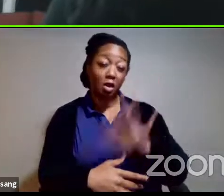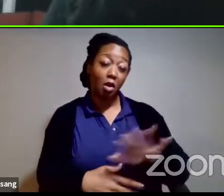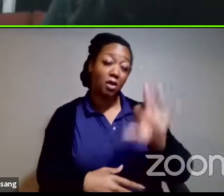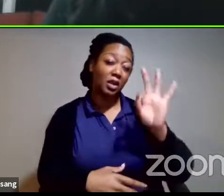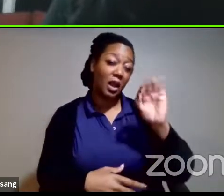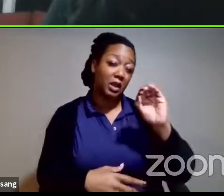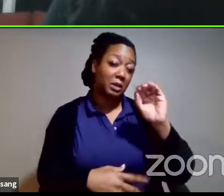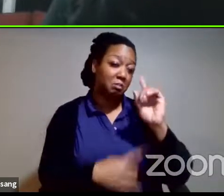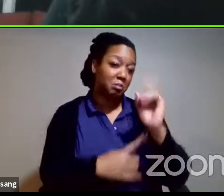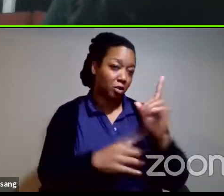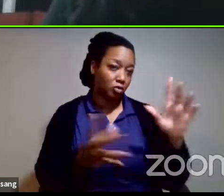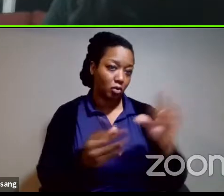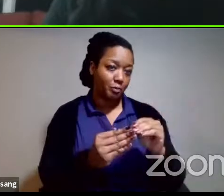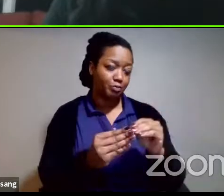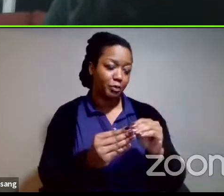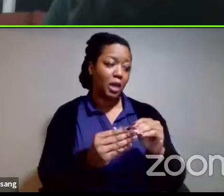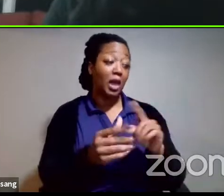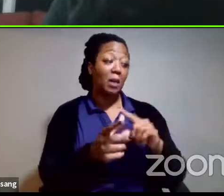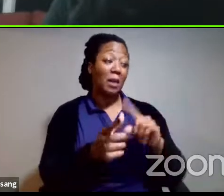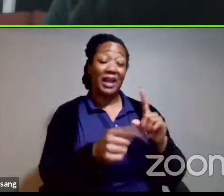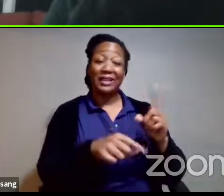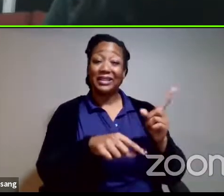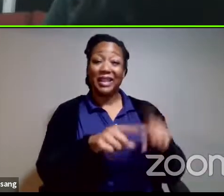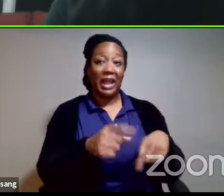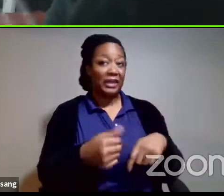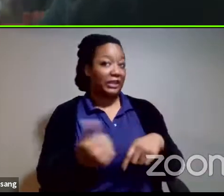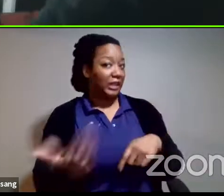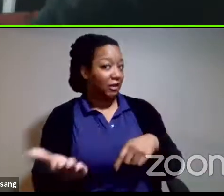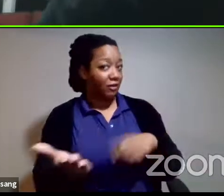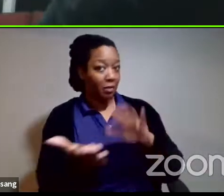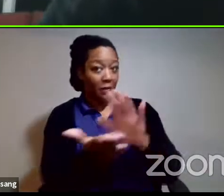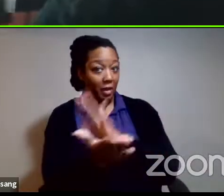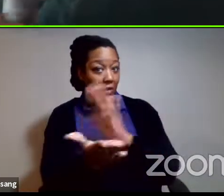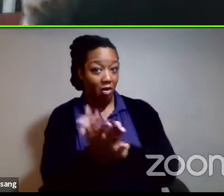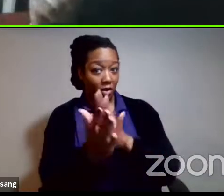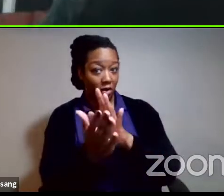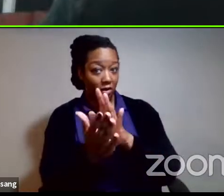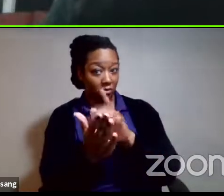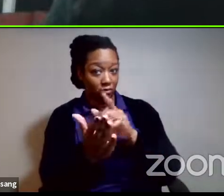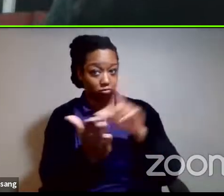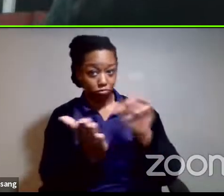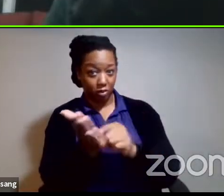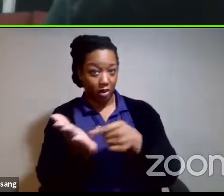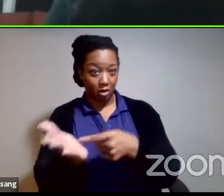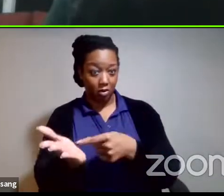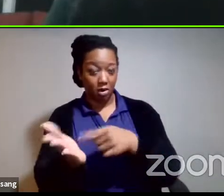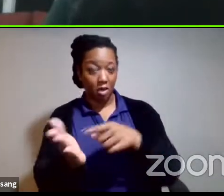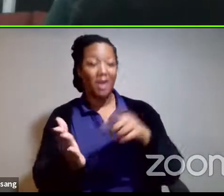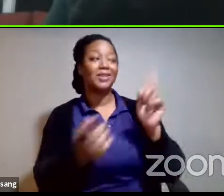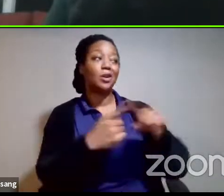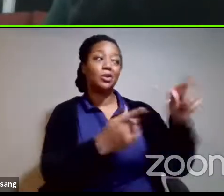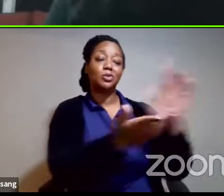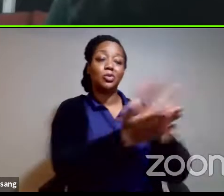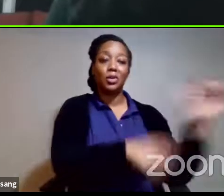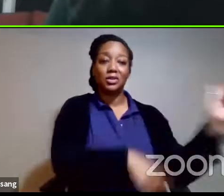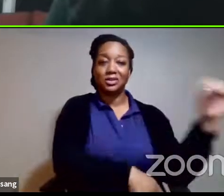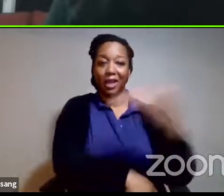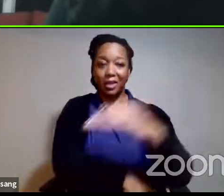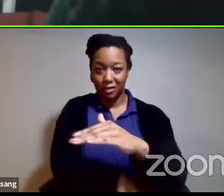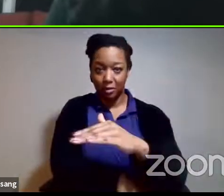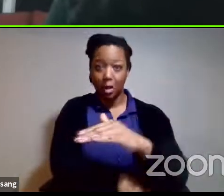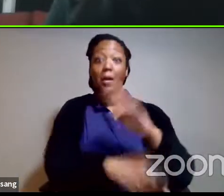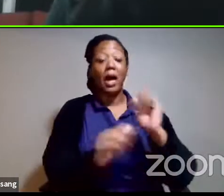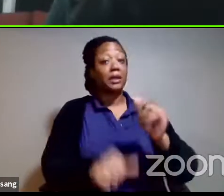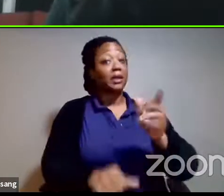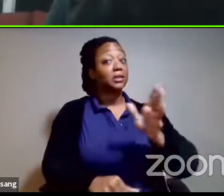a copy of the report until the school sends them the report. But I will make sure that they